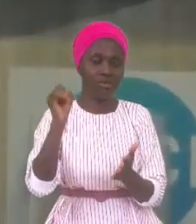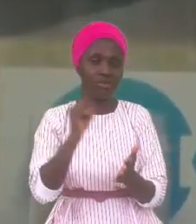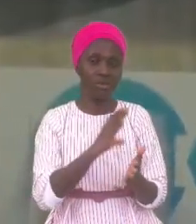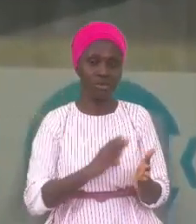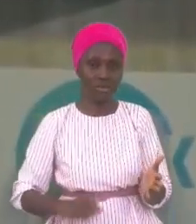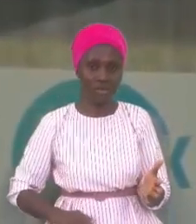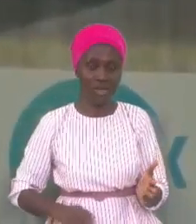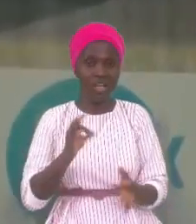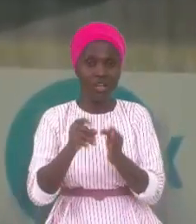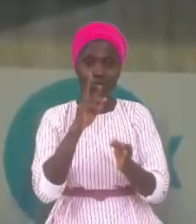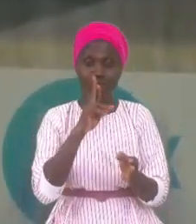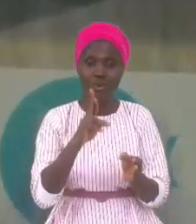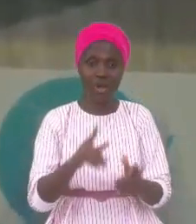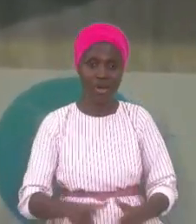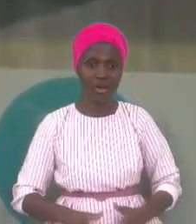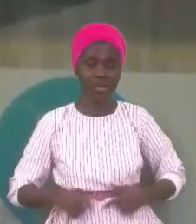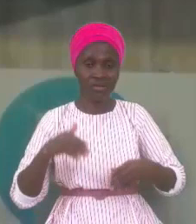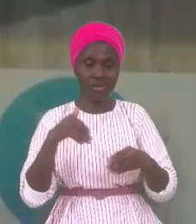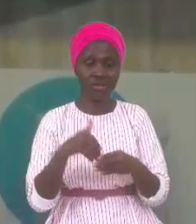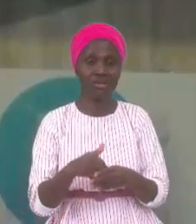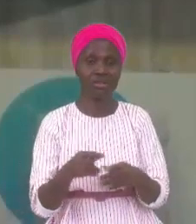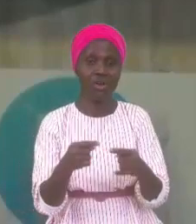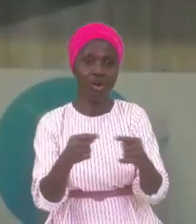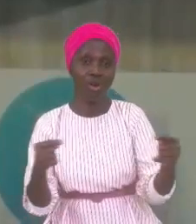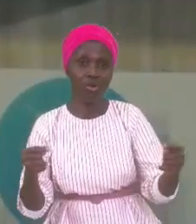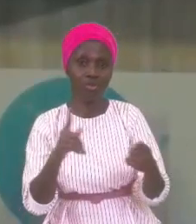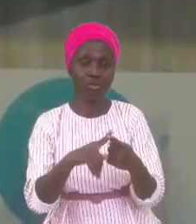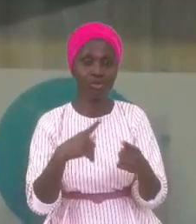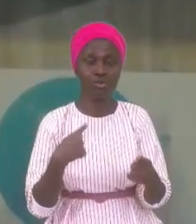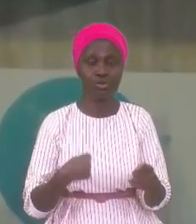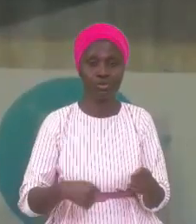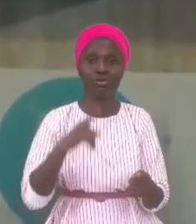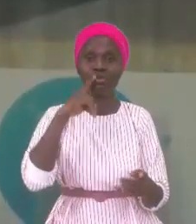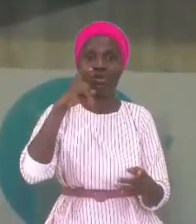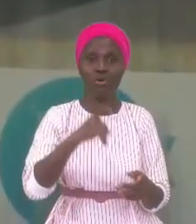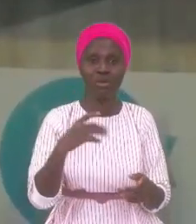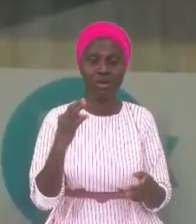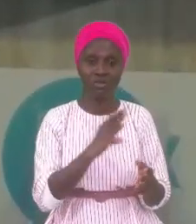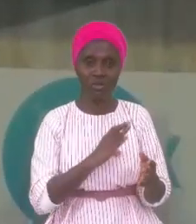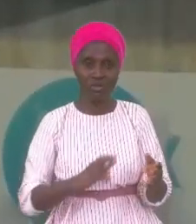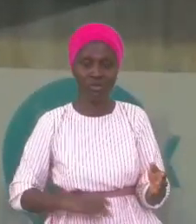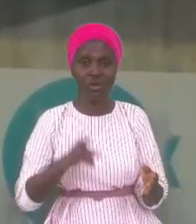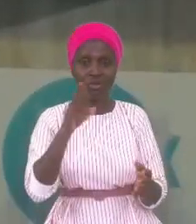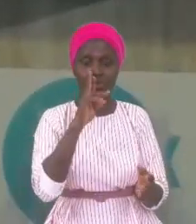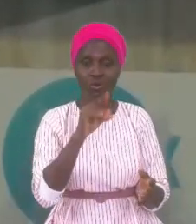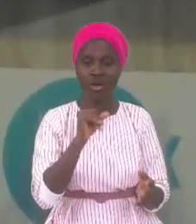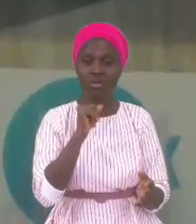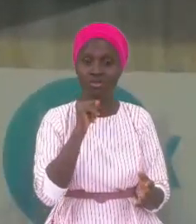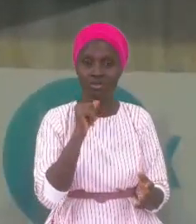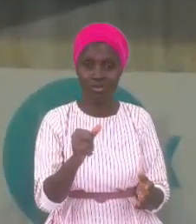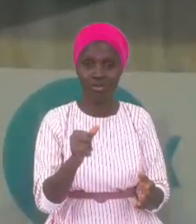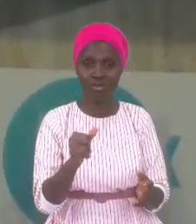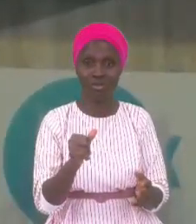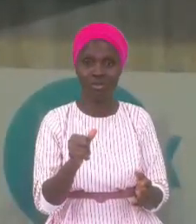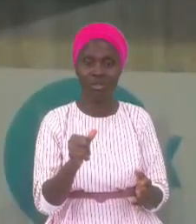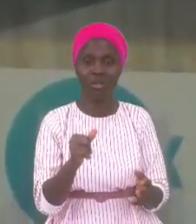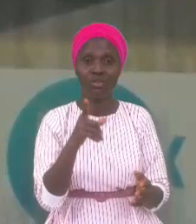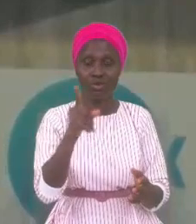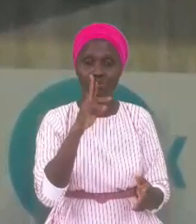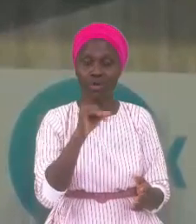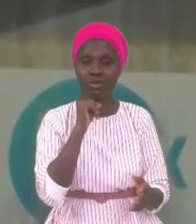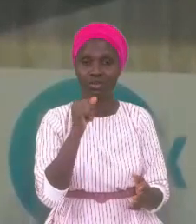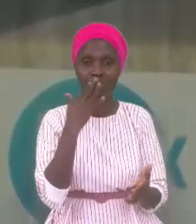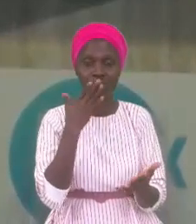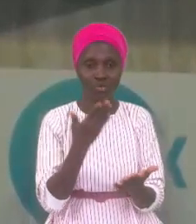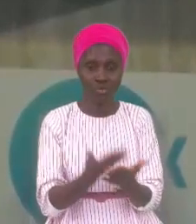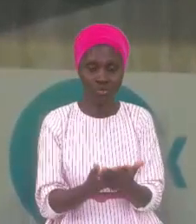in opposite to the declaration of Christ, and you are no more light, and you have lost the savor of the salt, there is